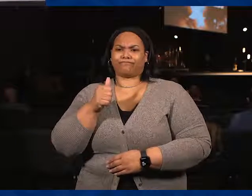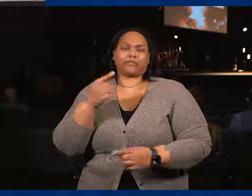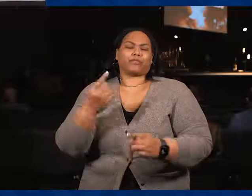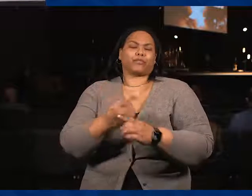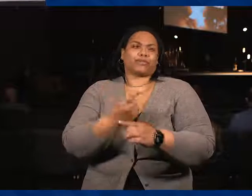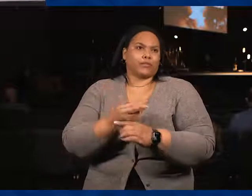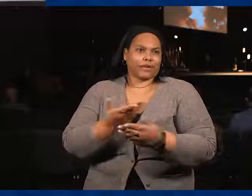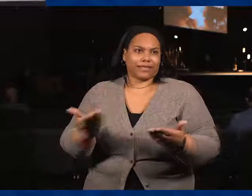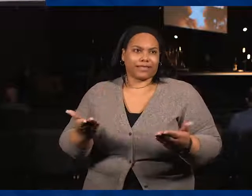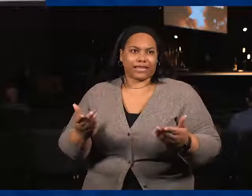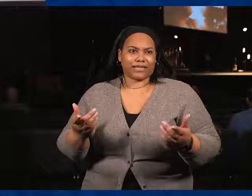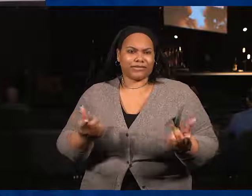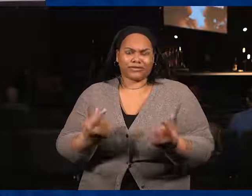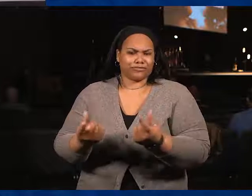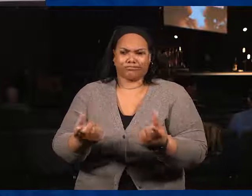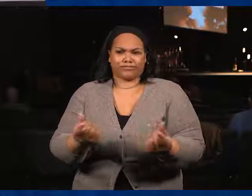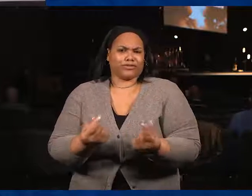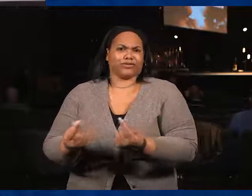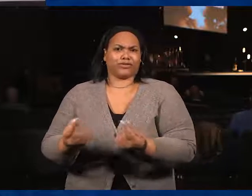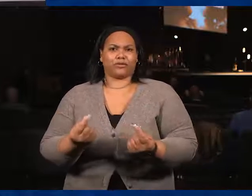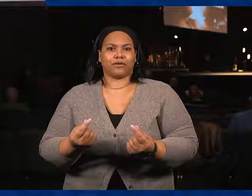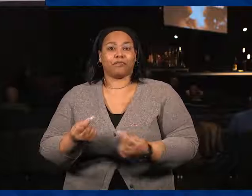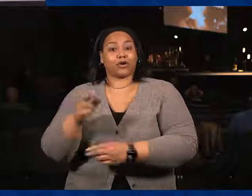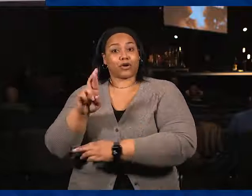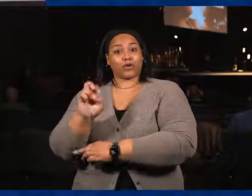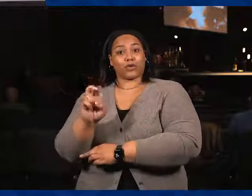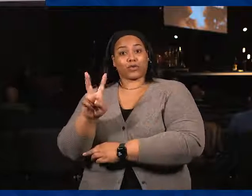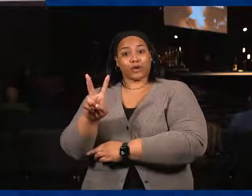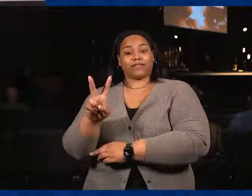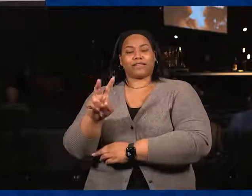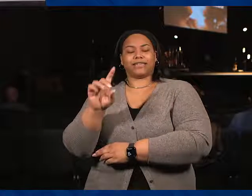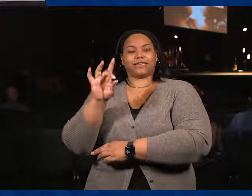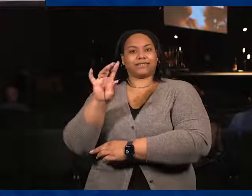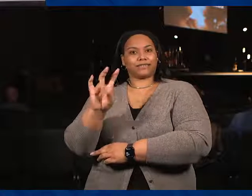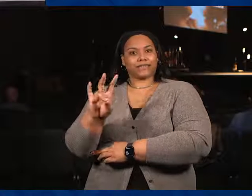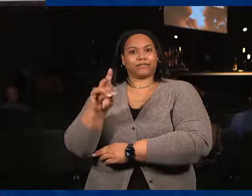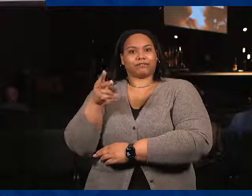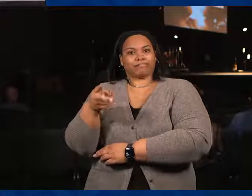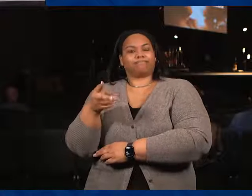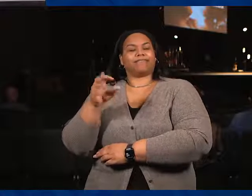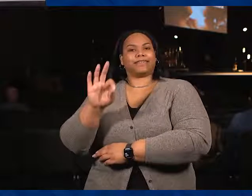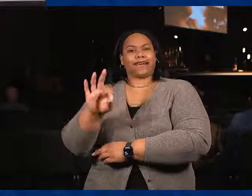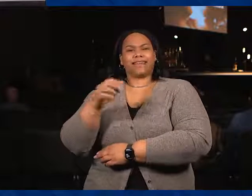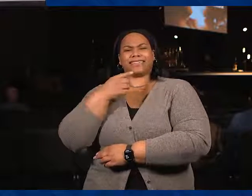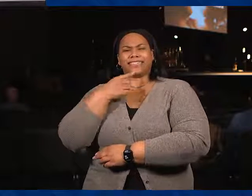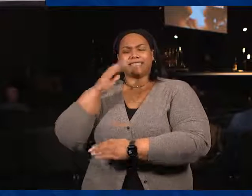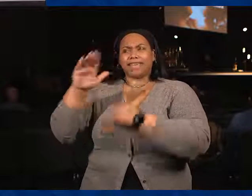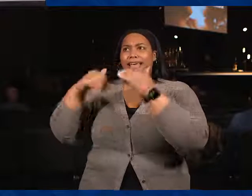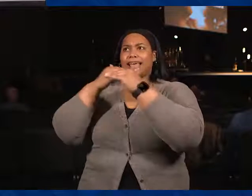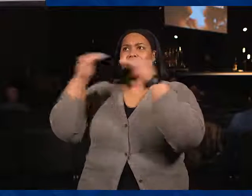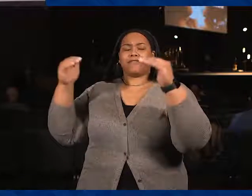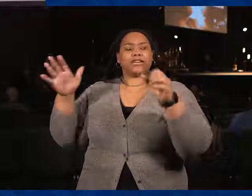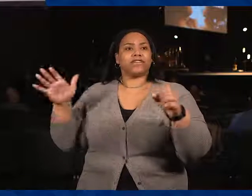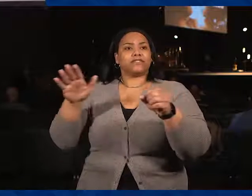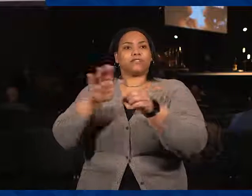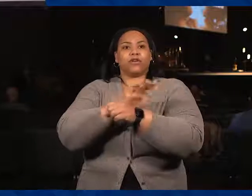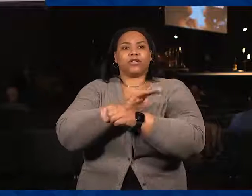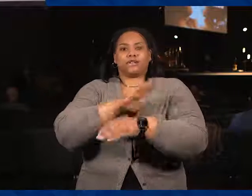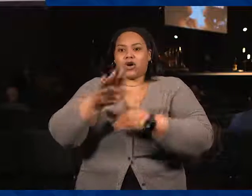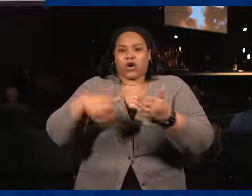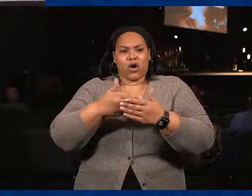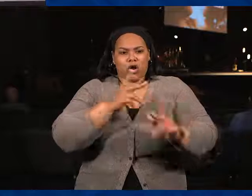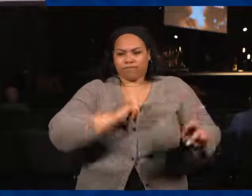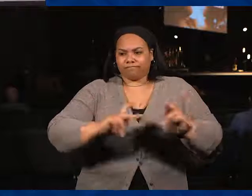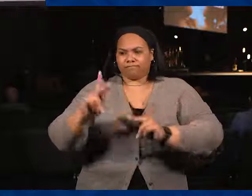do, right? It's because of Revelation 7:9, actually, that says that heaven is full of every